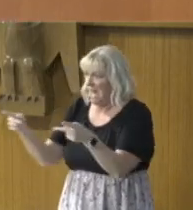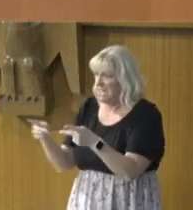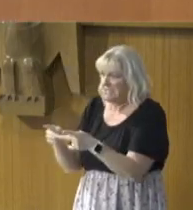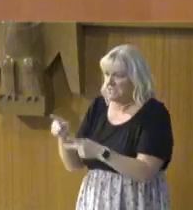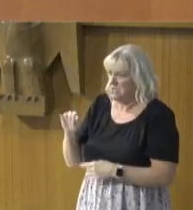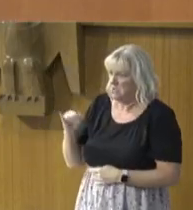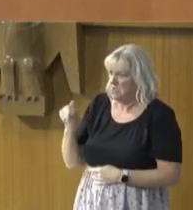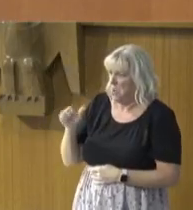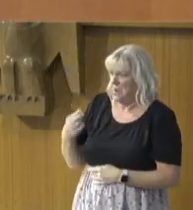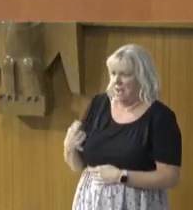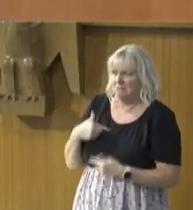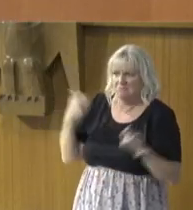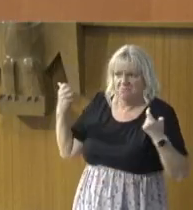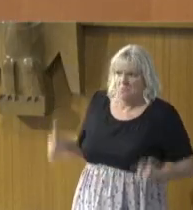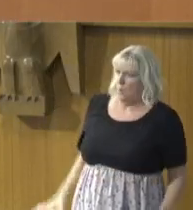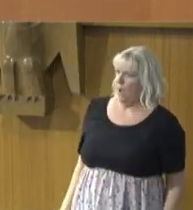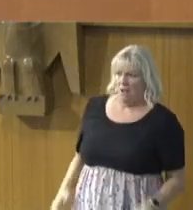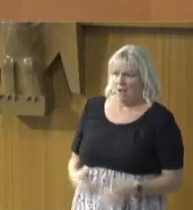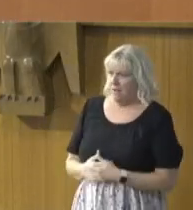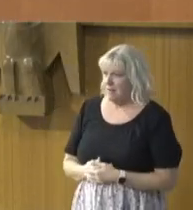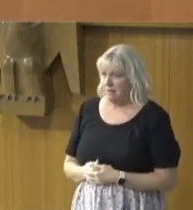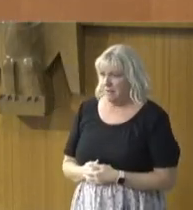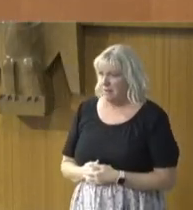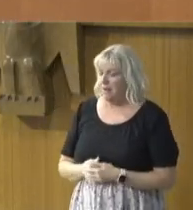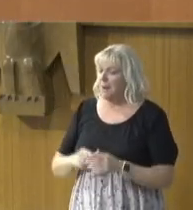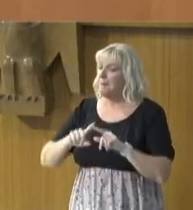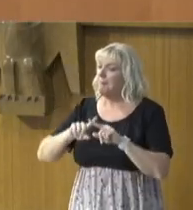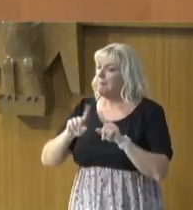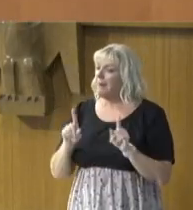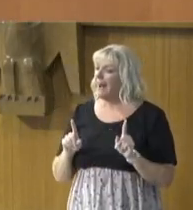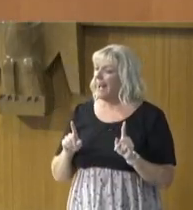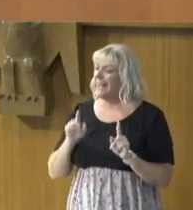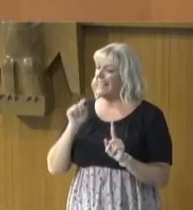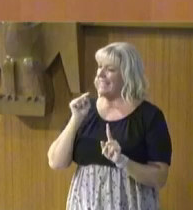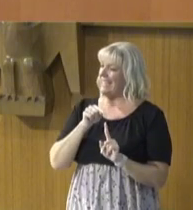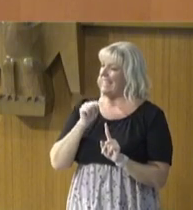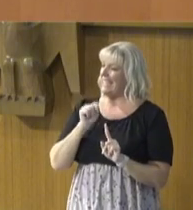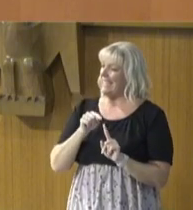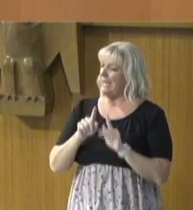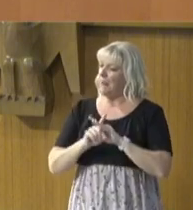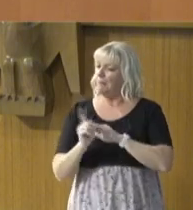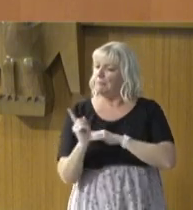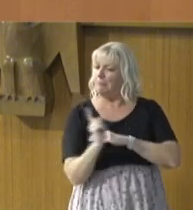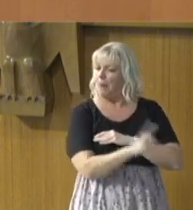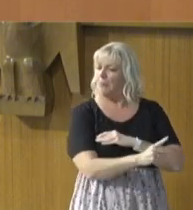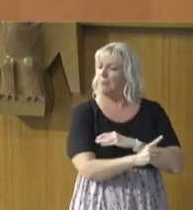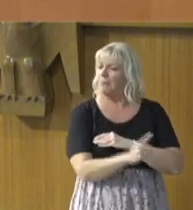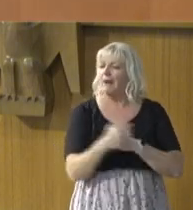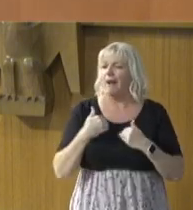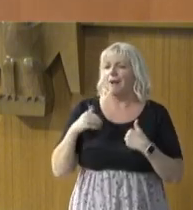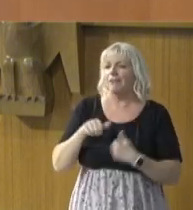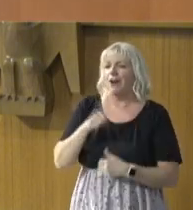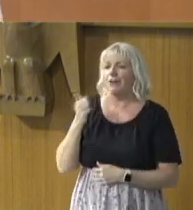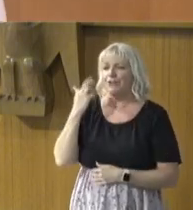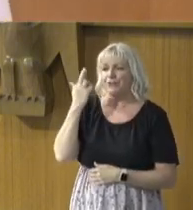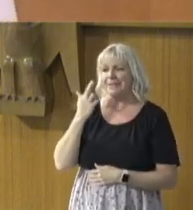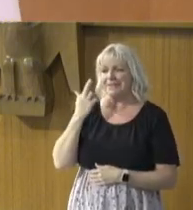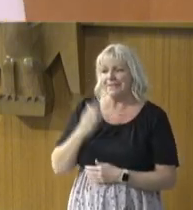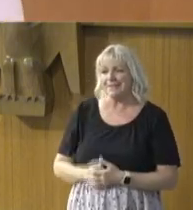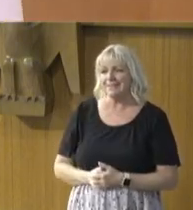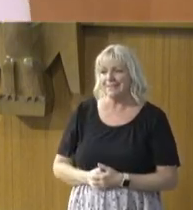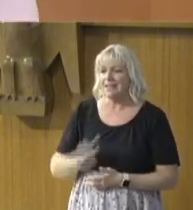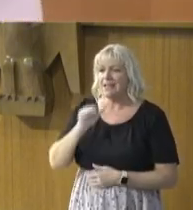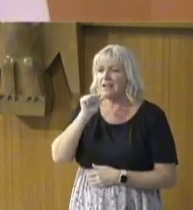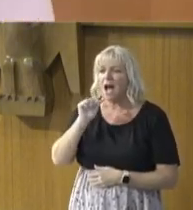go. But I think Jonah's running away is even deeper than that. I think Jonah isn't just afraid